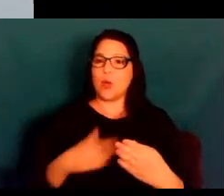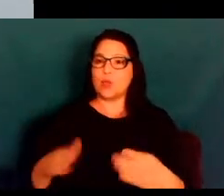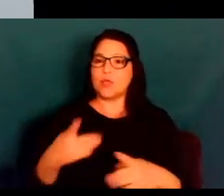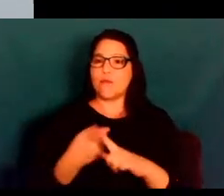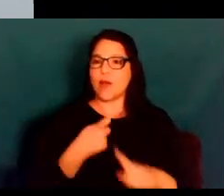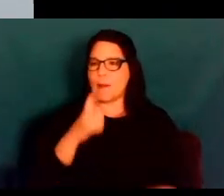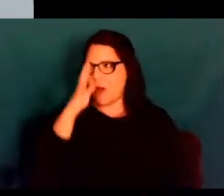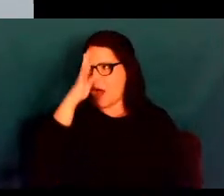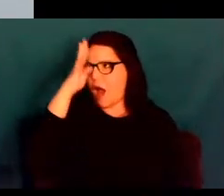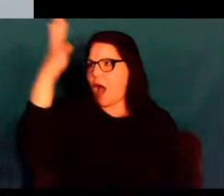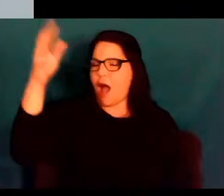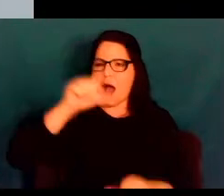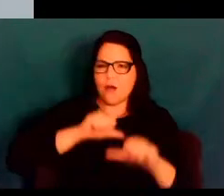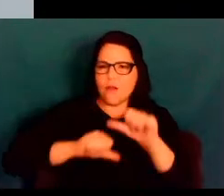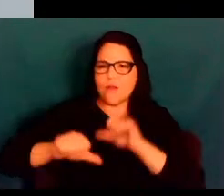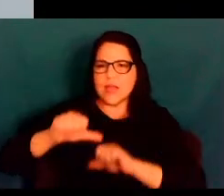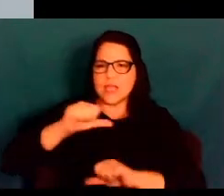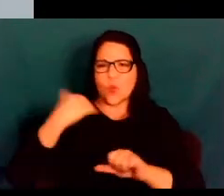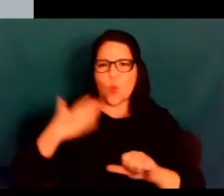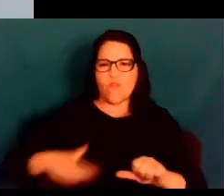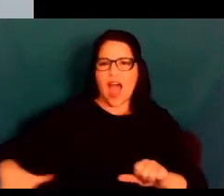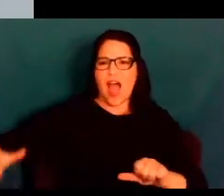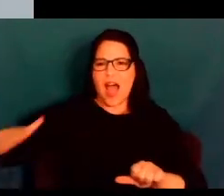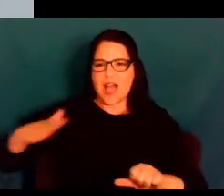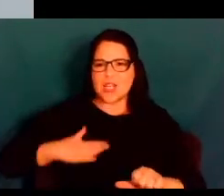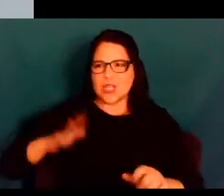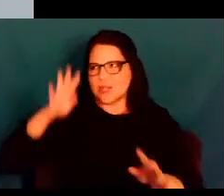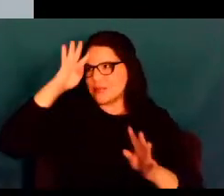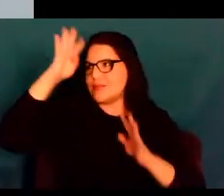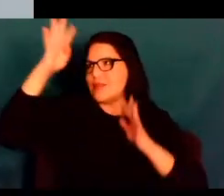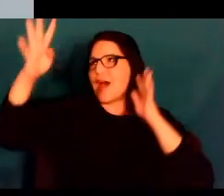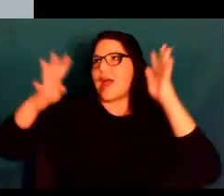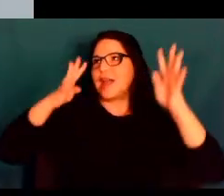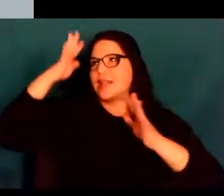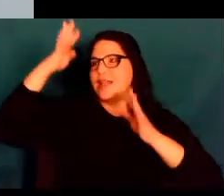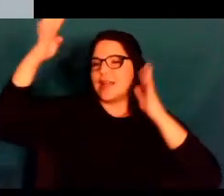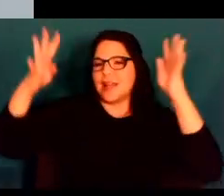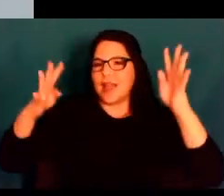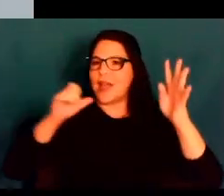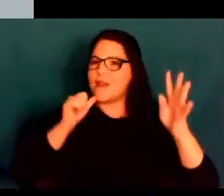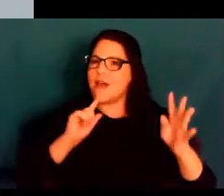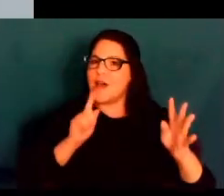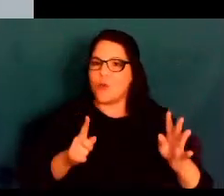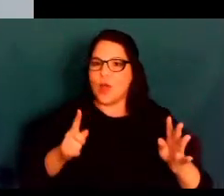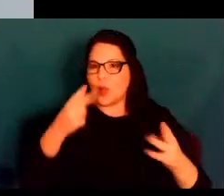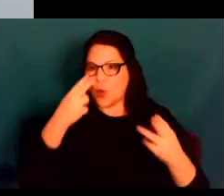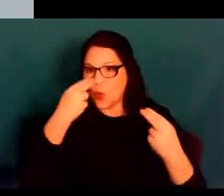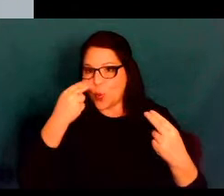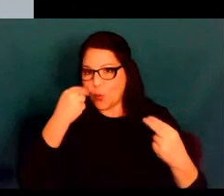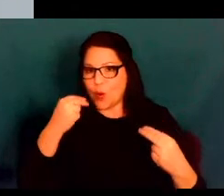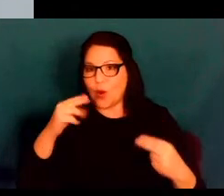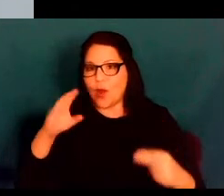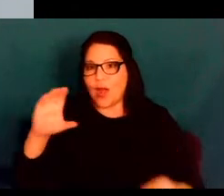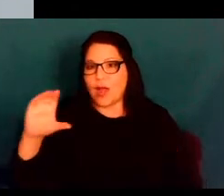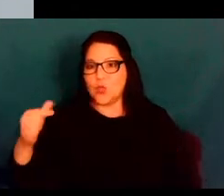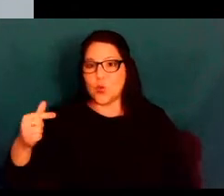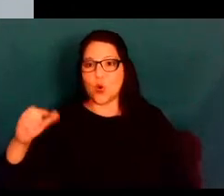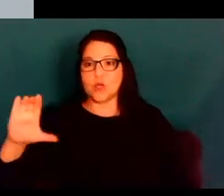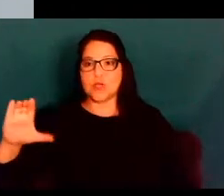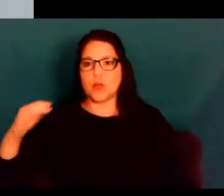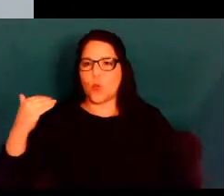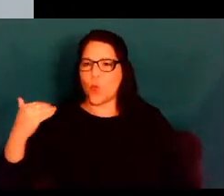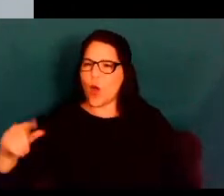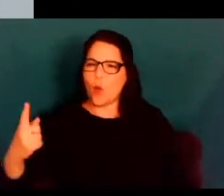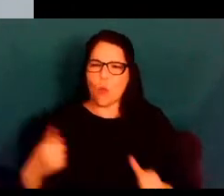fiction, out-of-this-world fashion, psychedelia, and surreal humor. Clinton is regarded as one of the